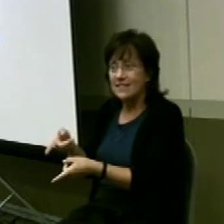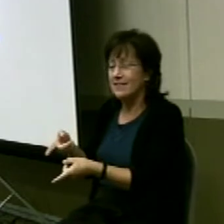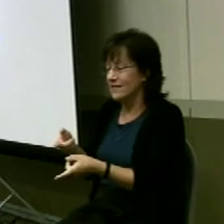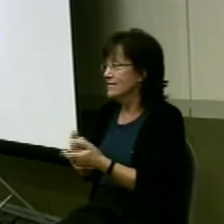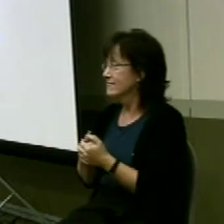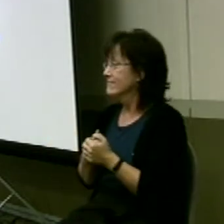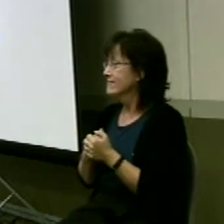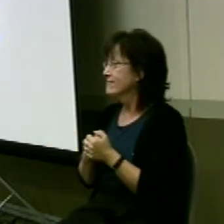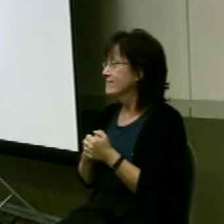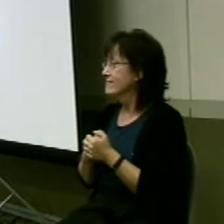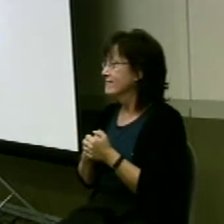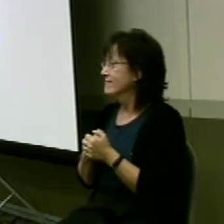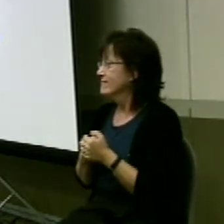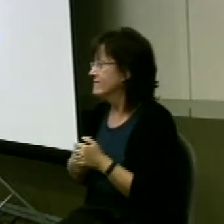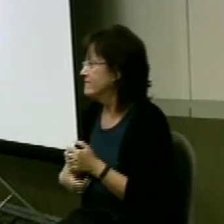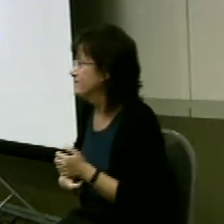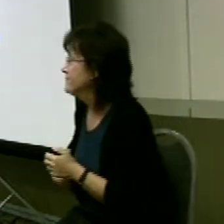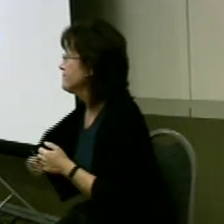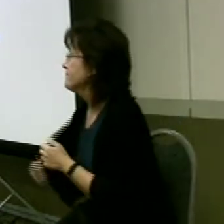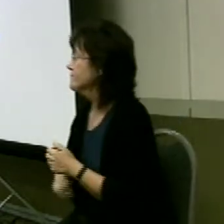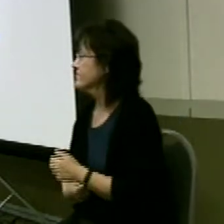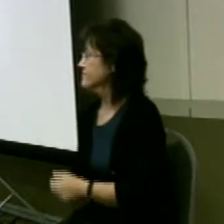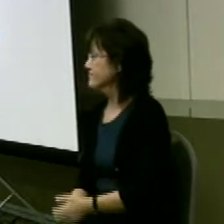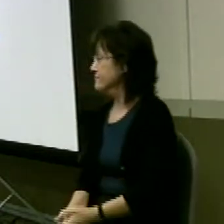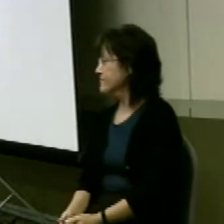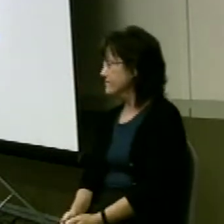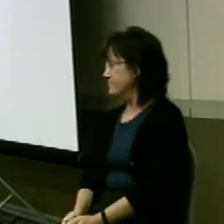is what we wanted to begin with.